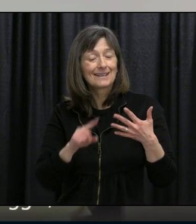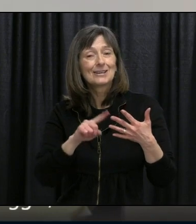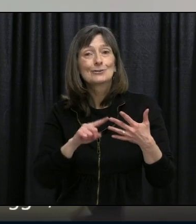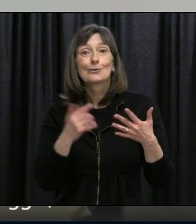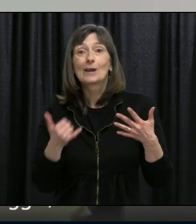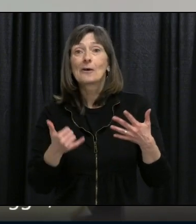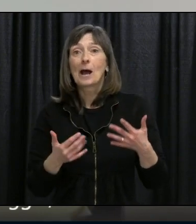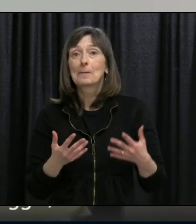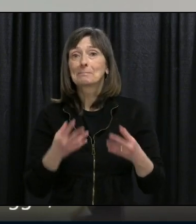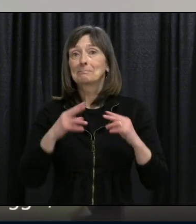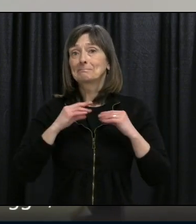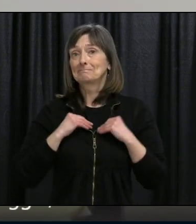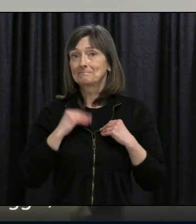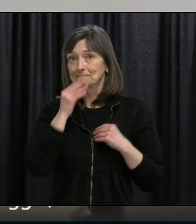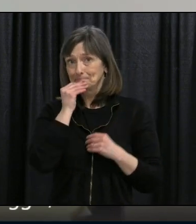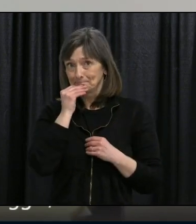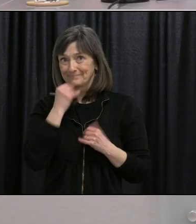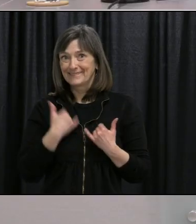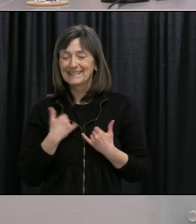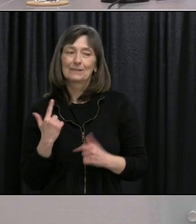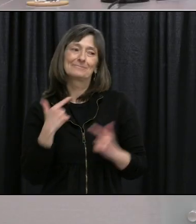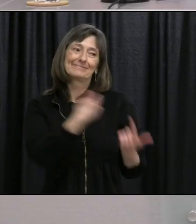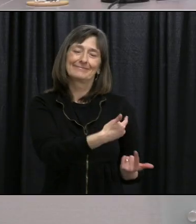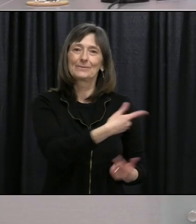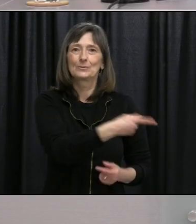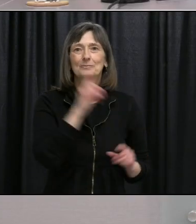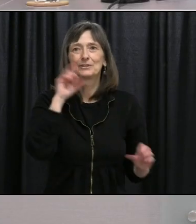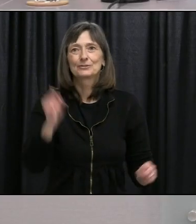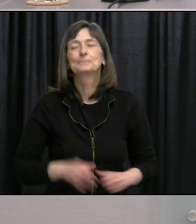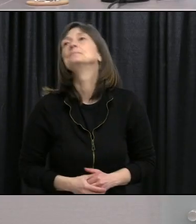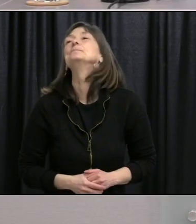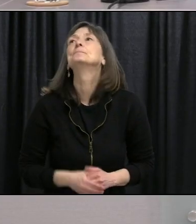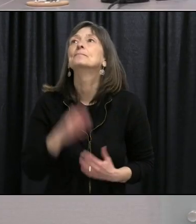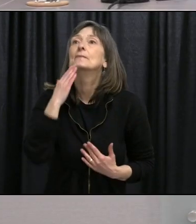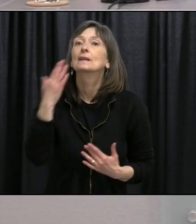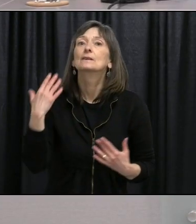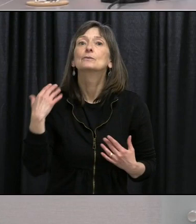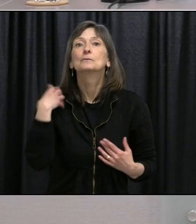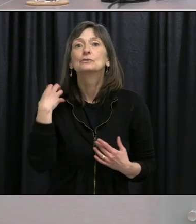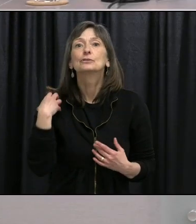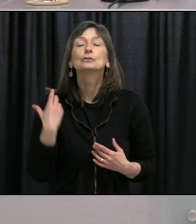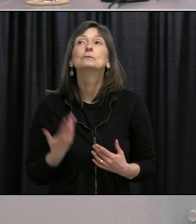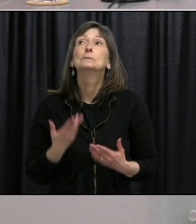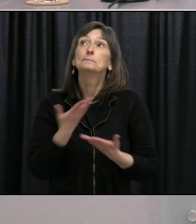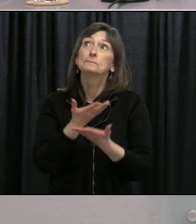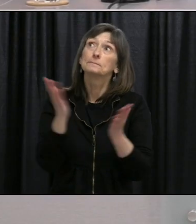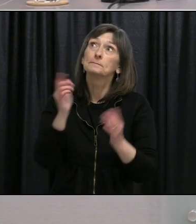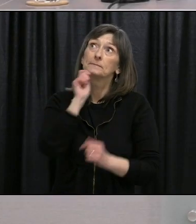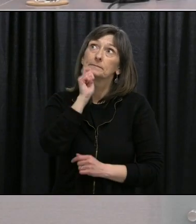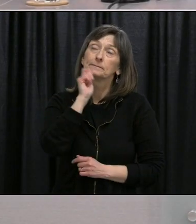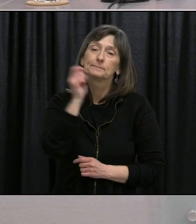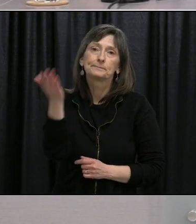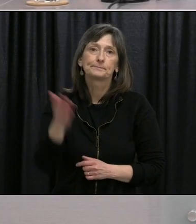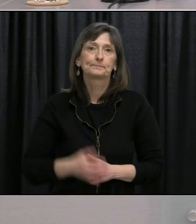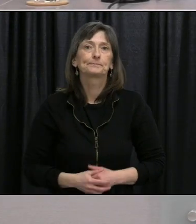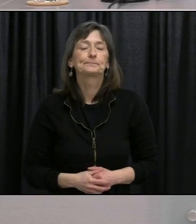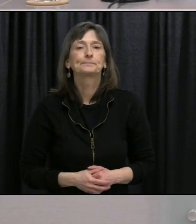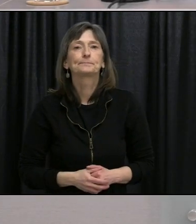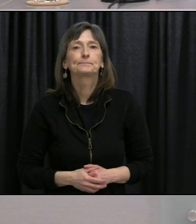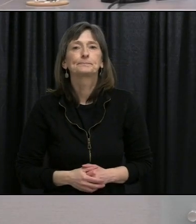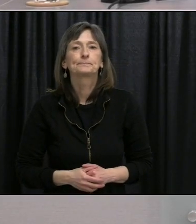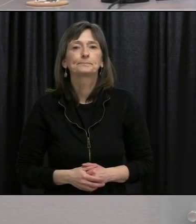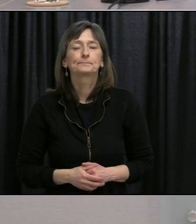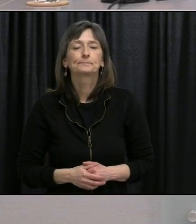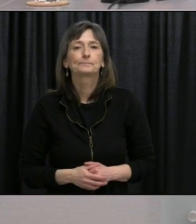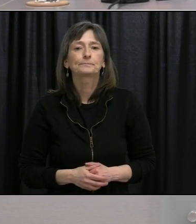seat, as it were, and turn it back to you. Thank you, Minister. We will now open it up for questions from the media. Thank